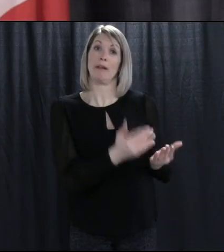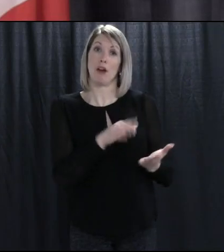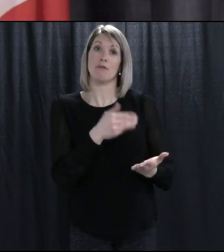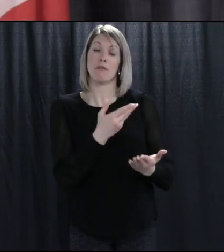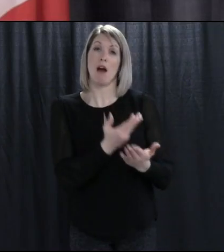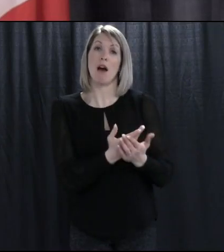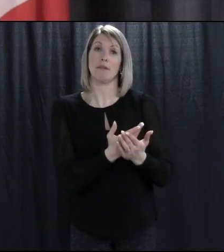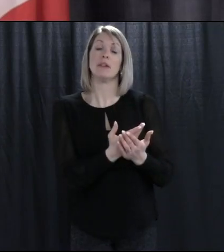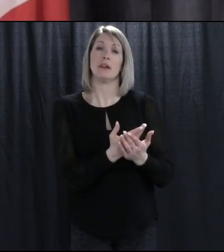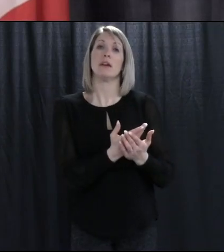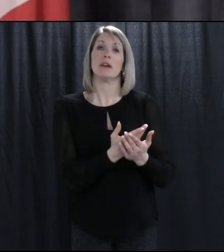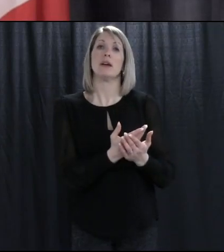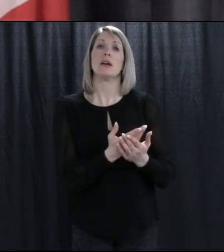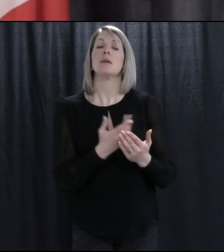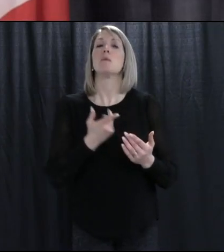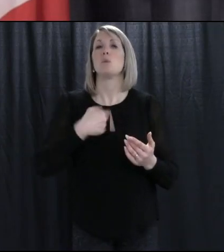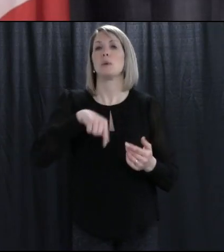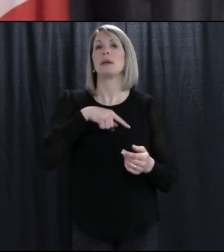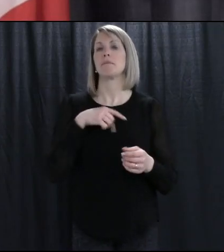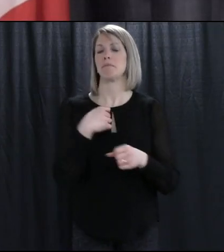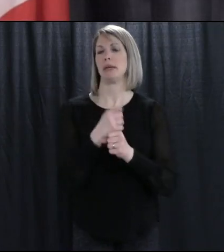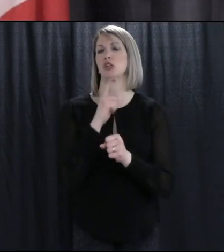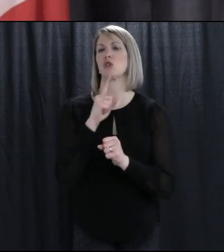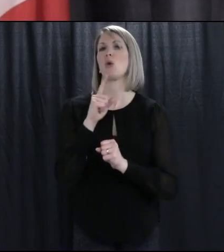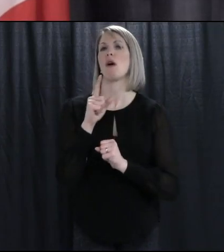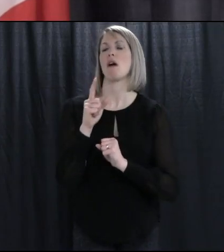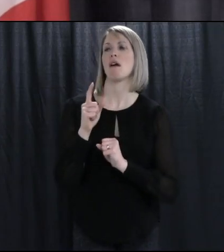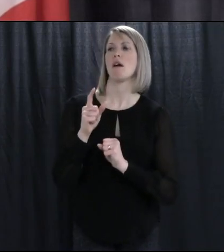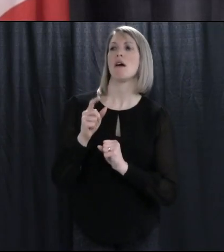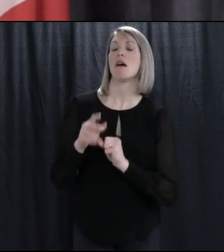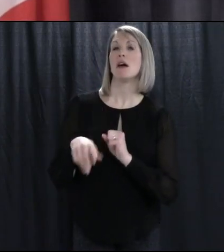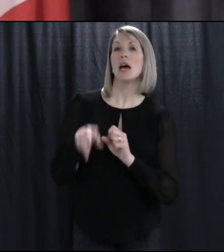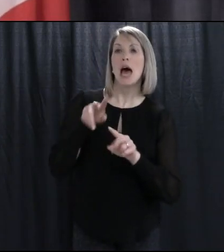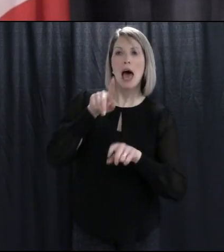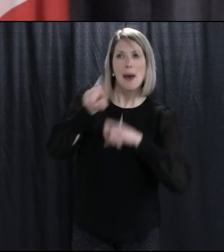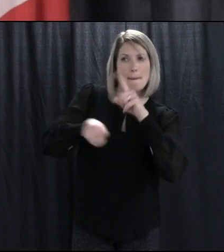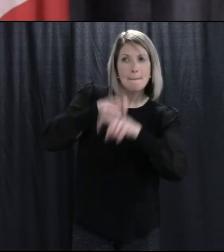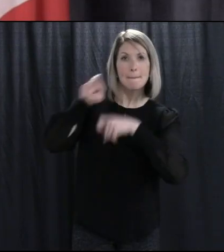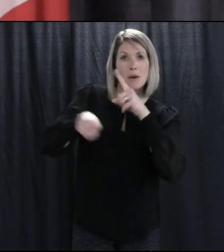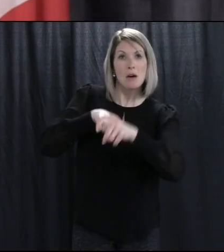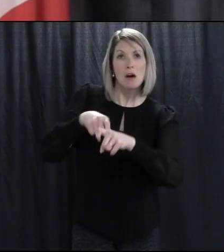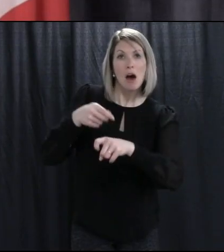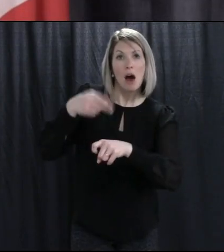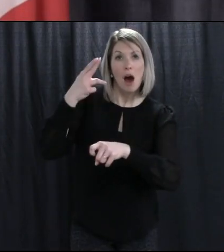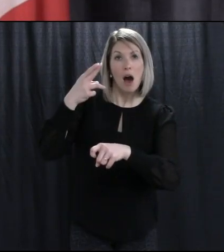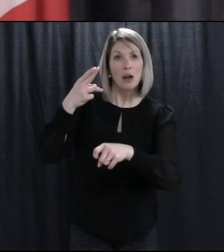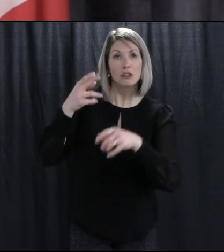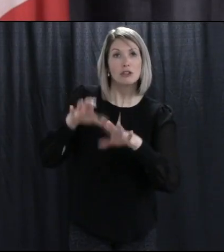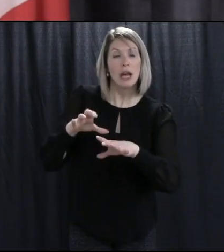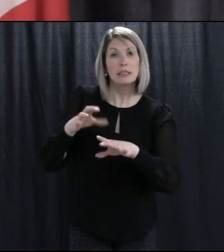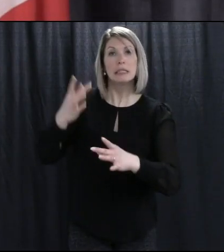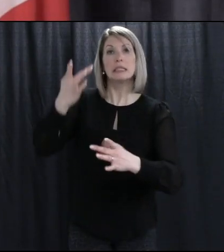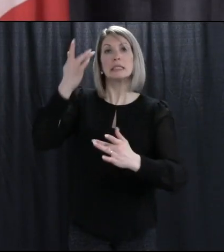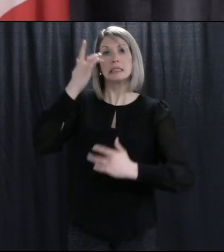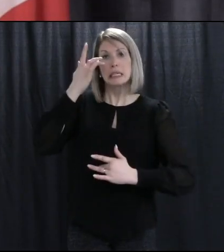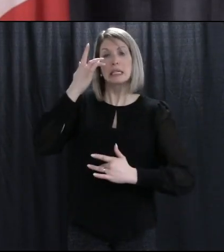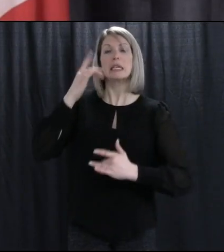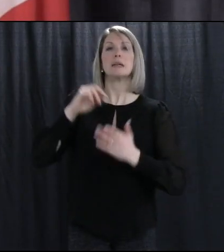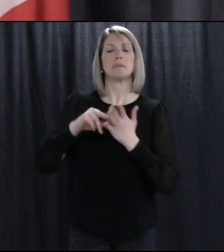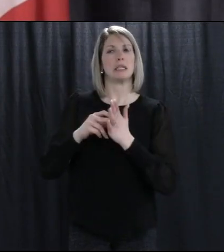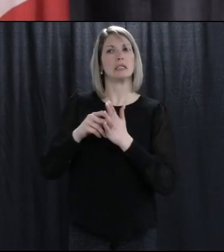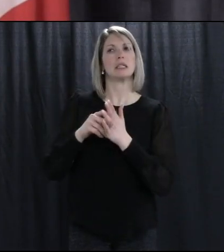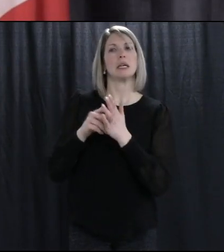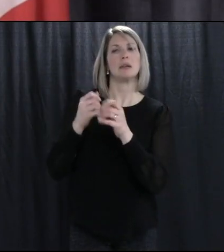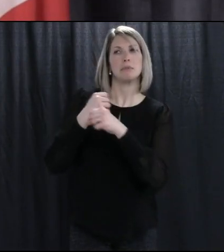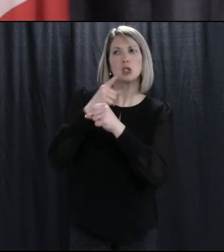that we are finding the people who are most at risk for this disease before we to test for them, which